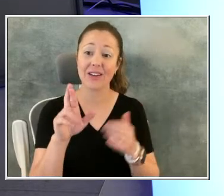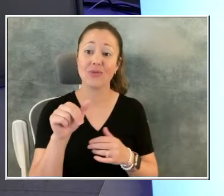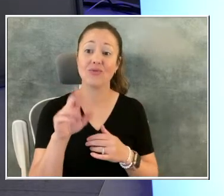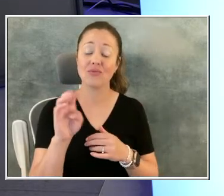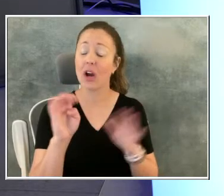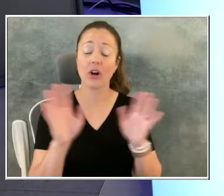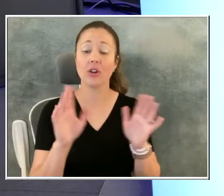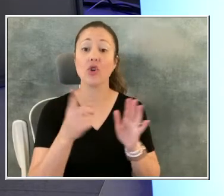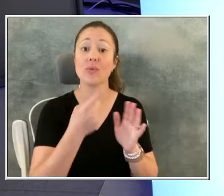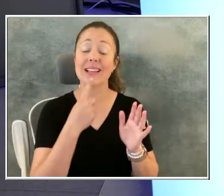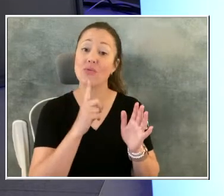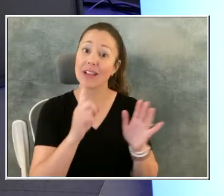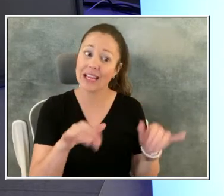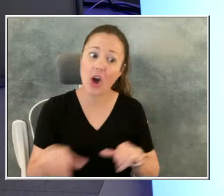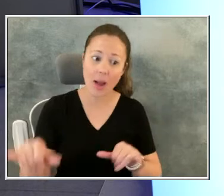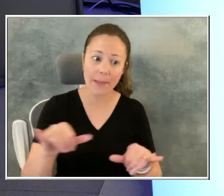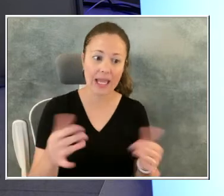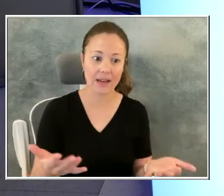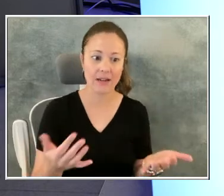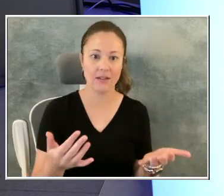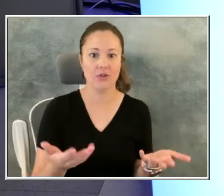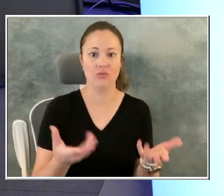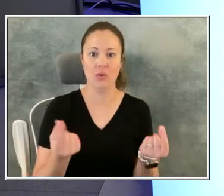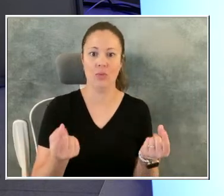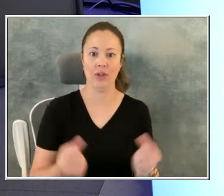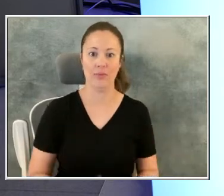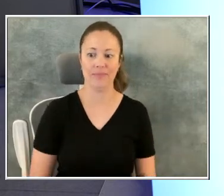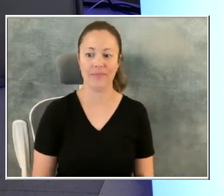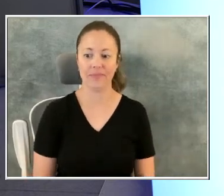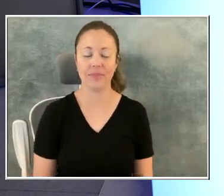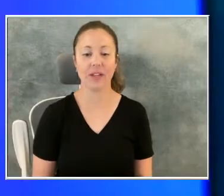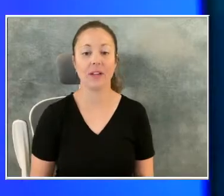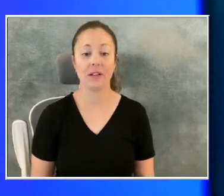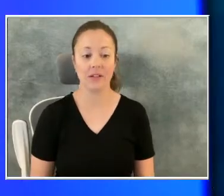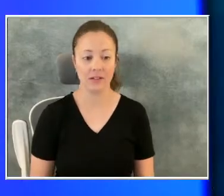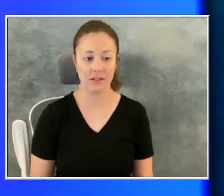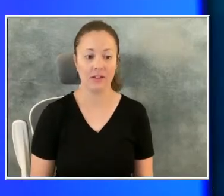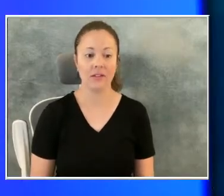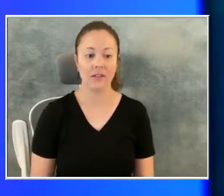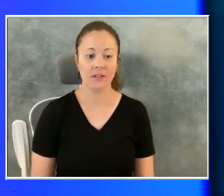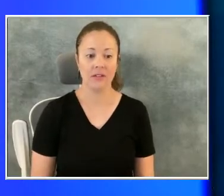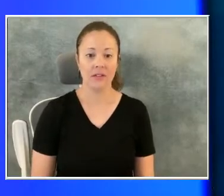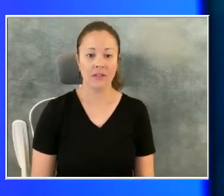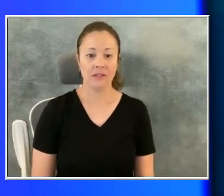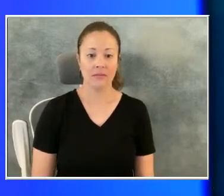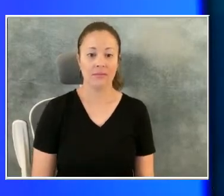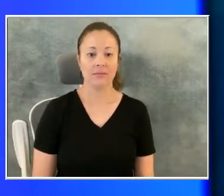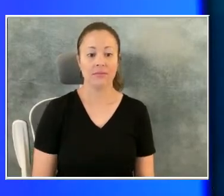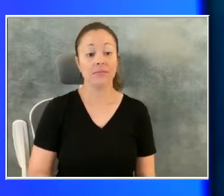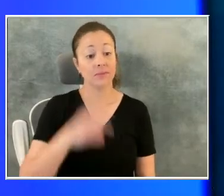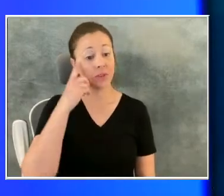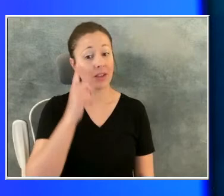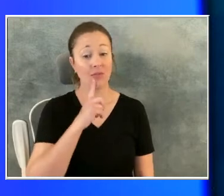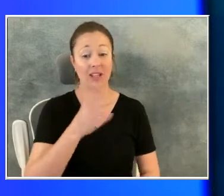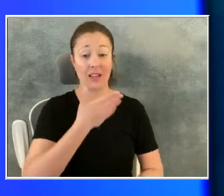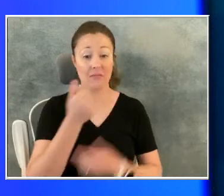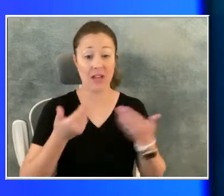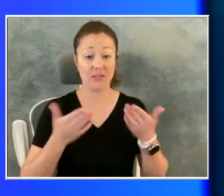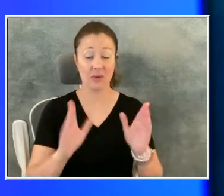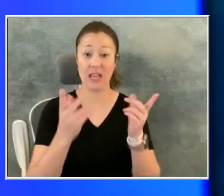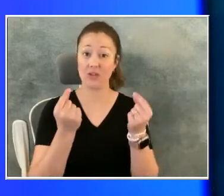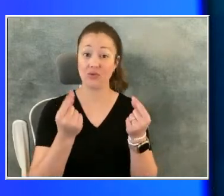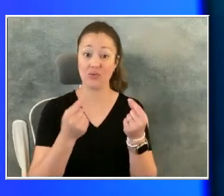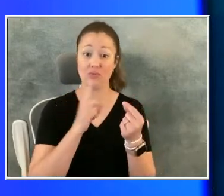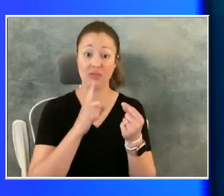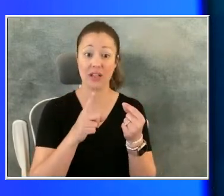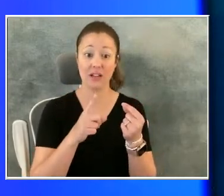very common. So what do we do? I think the best way for us to tackle this as a nation is we've made baby